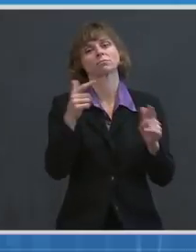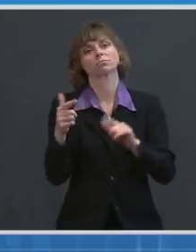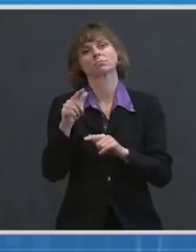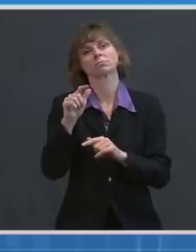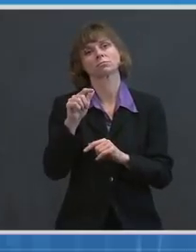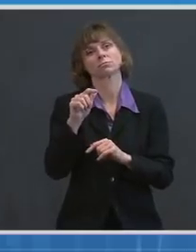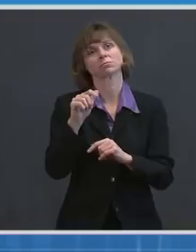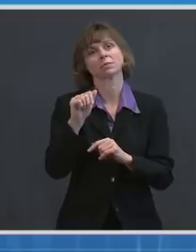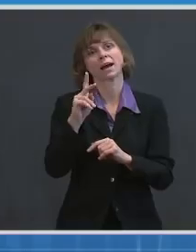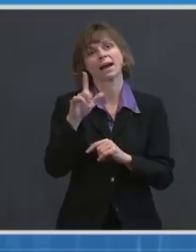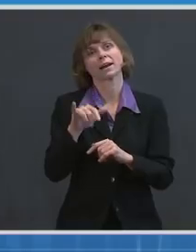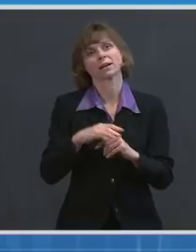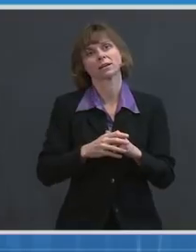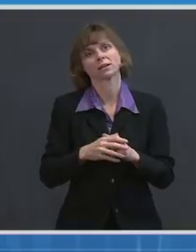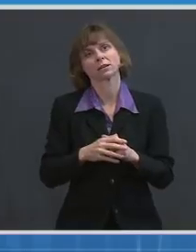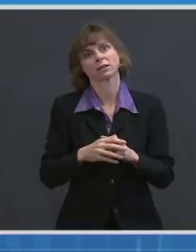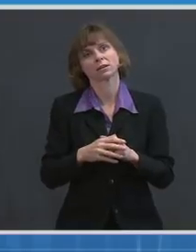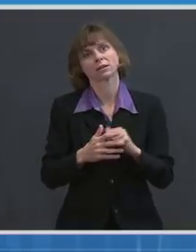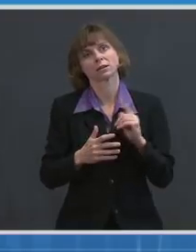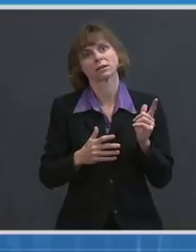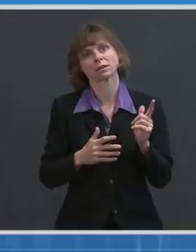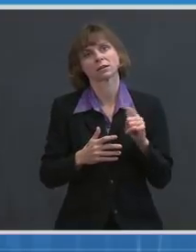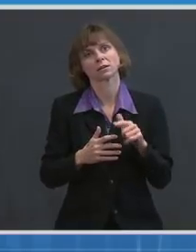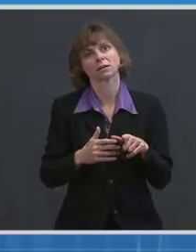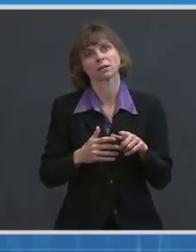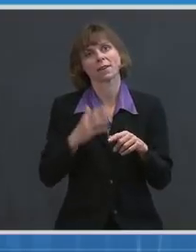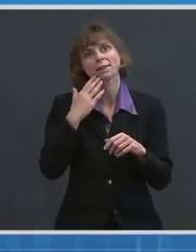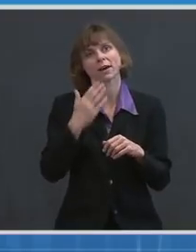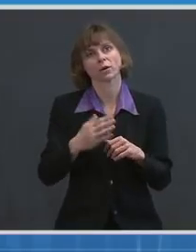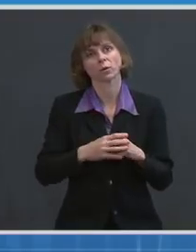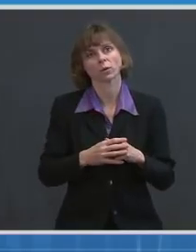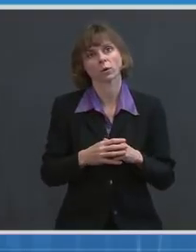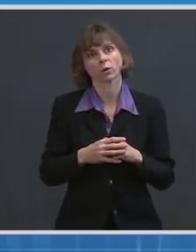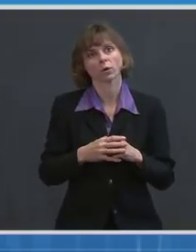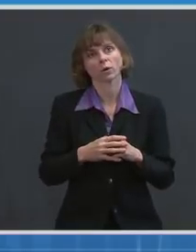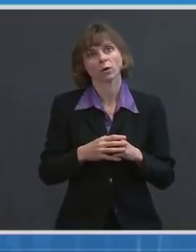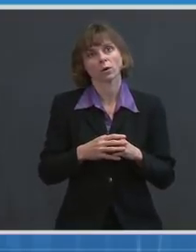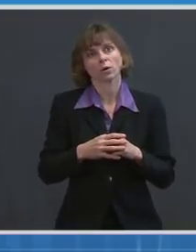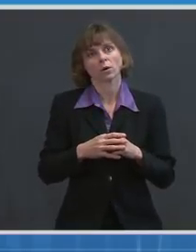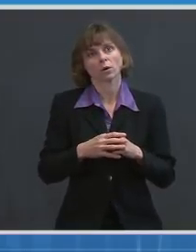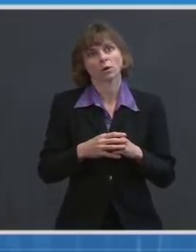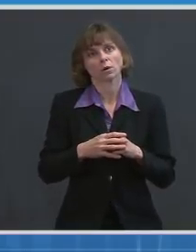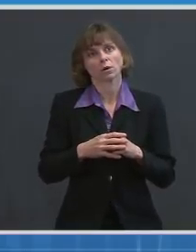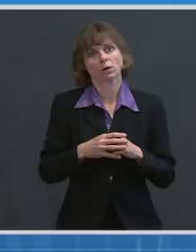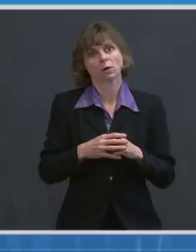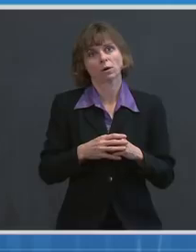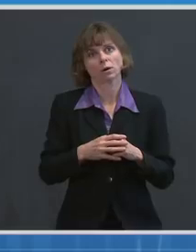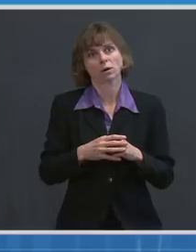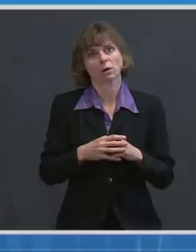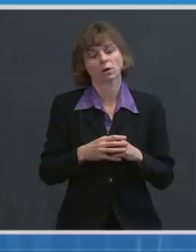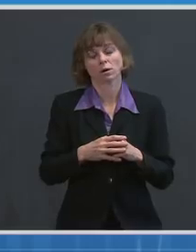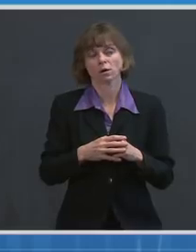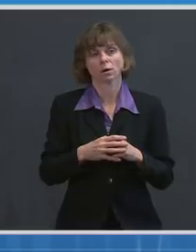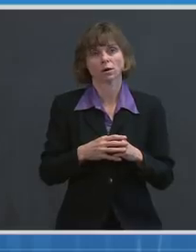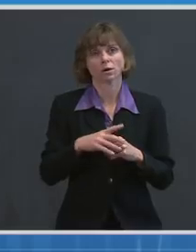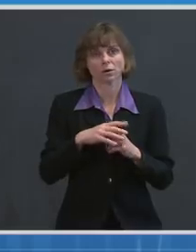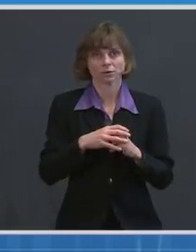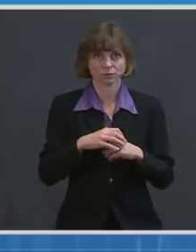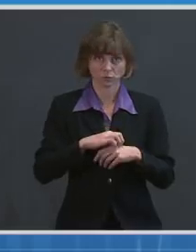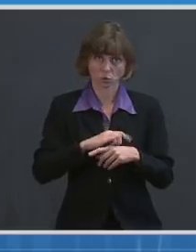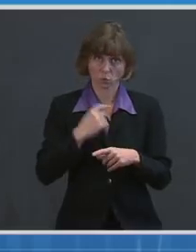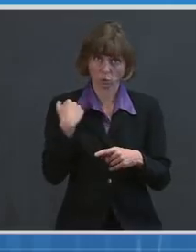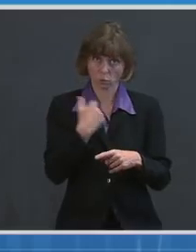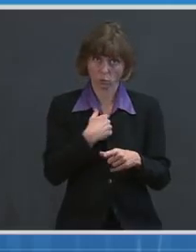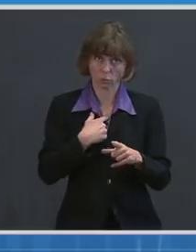Andy. Thank you. So we covered a lot of ground in our report out. Just before I turn for questions, I just want